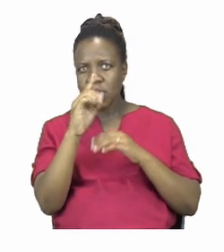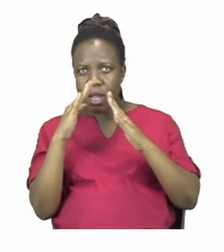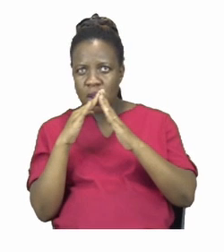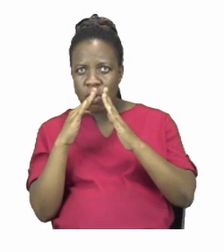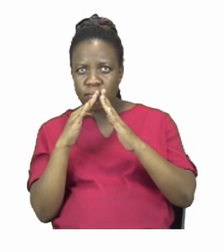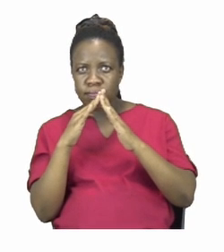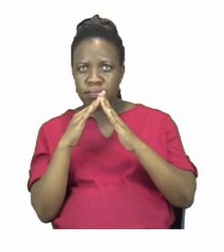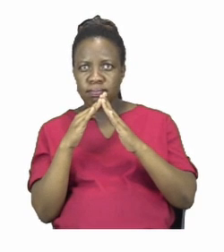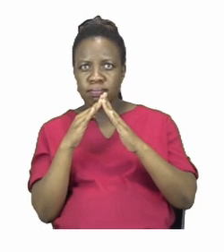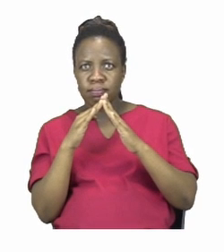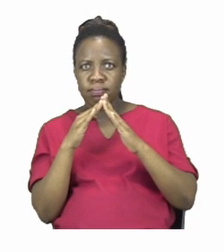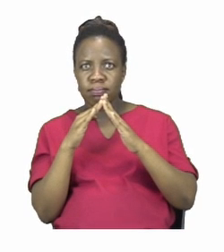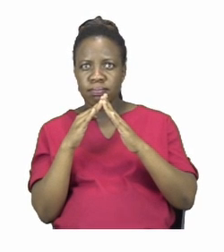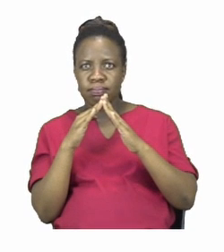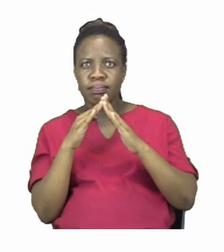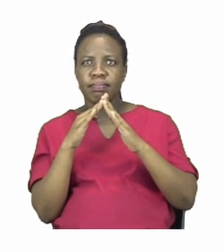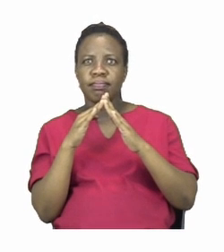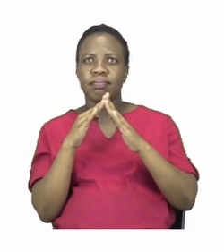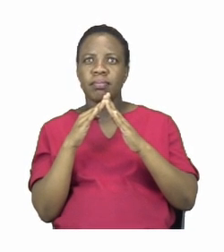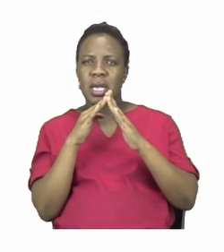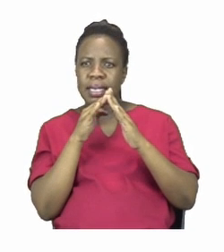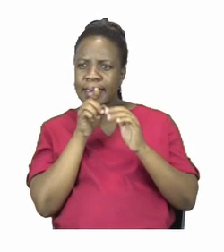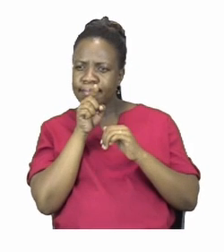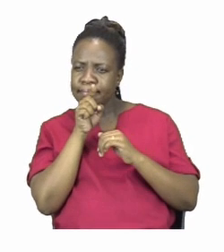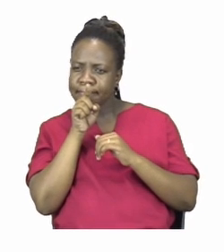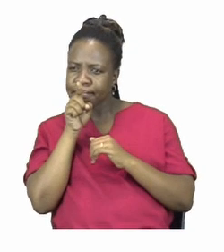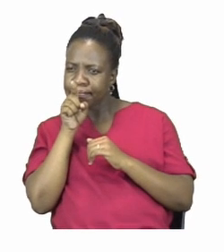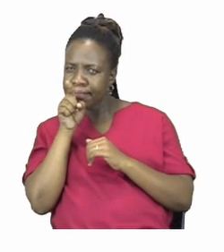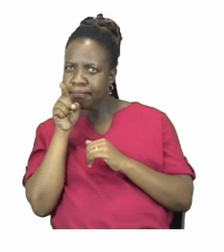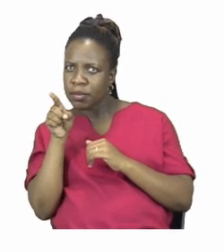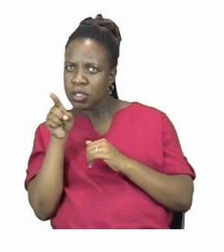David's house, you have the park. Can you see the park?